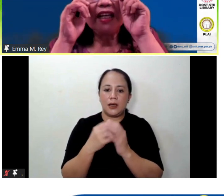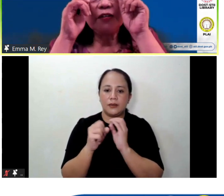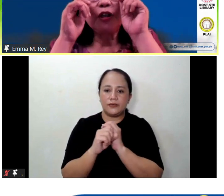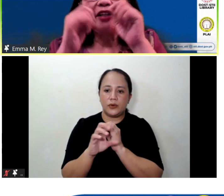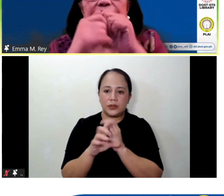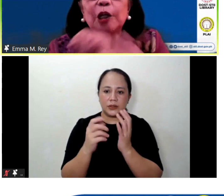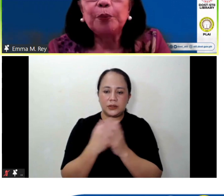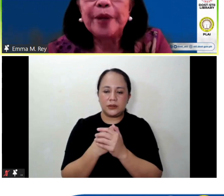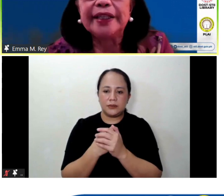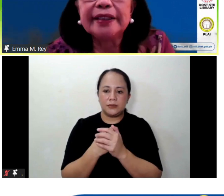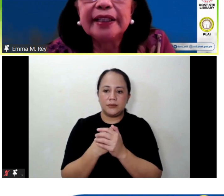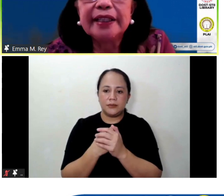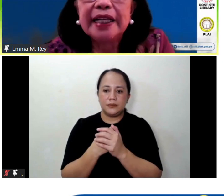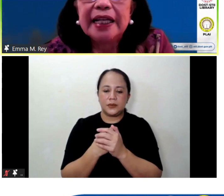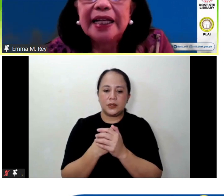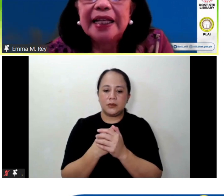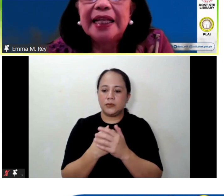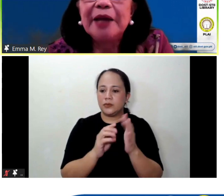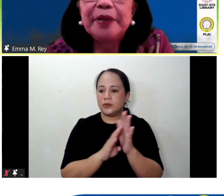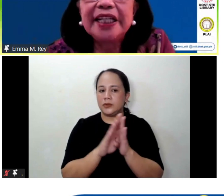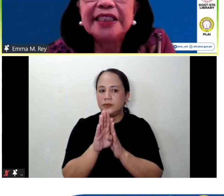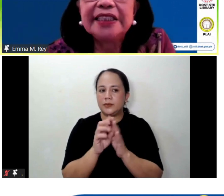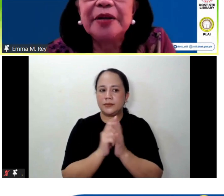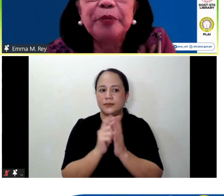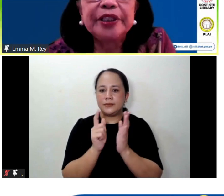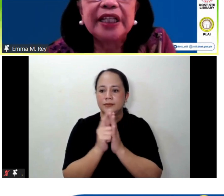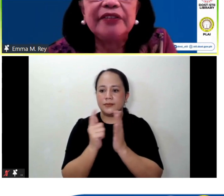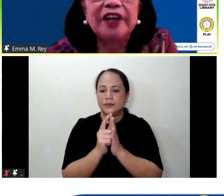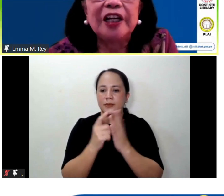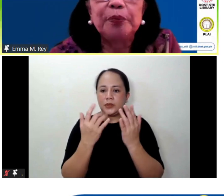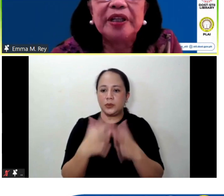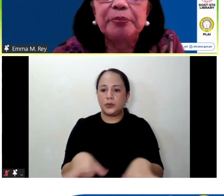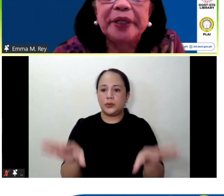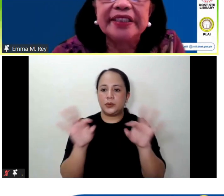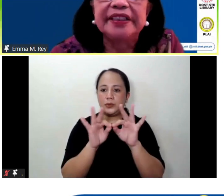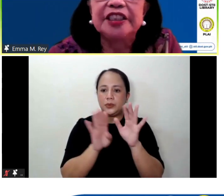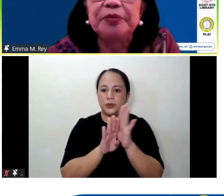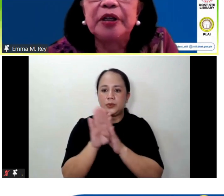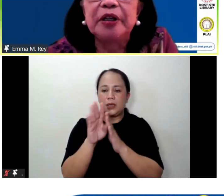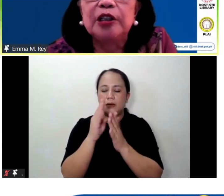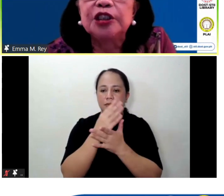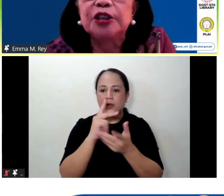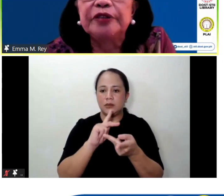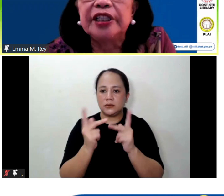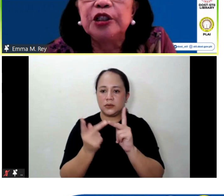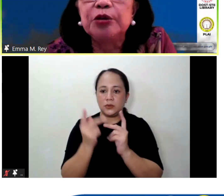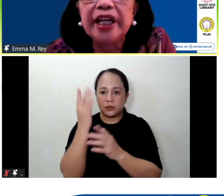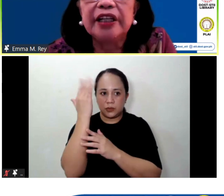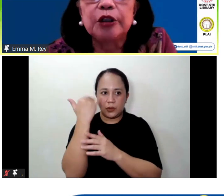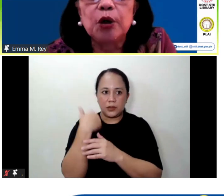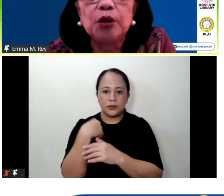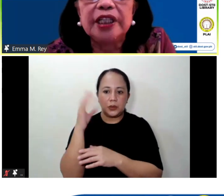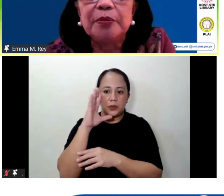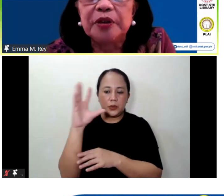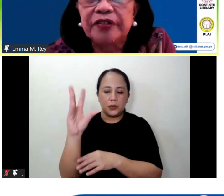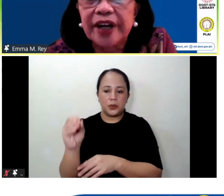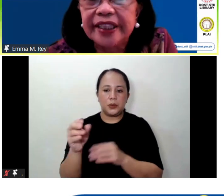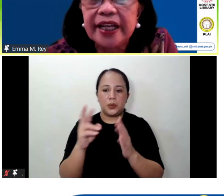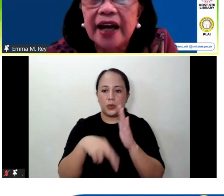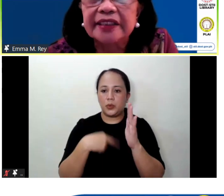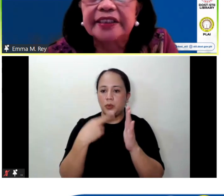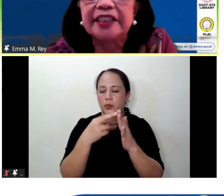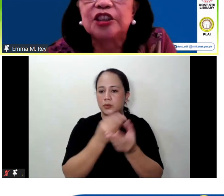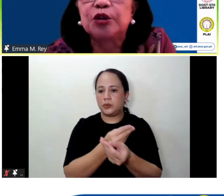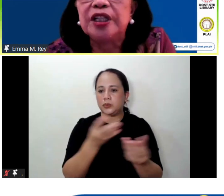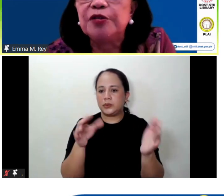D for development. Libraries are important development partners because of their unique role in